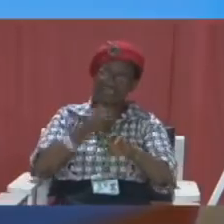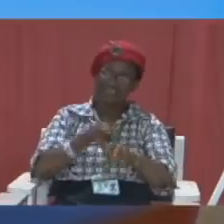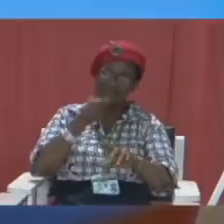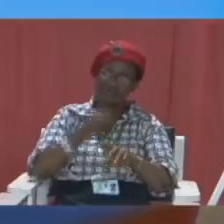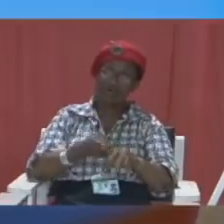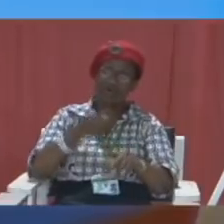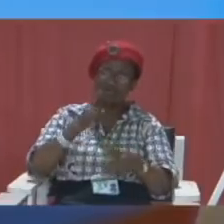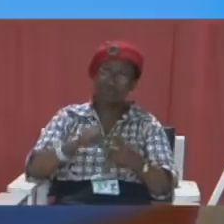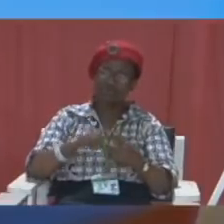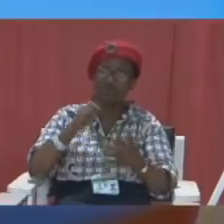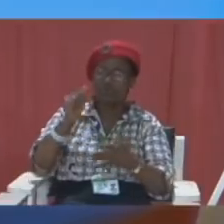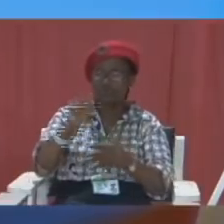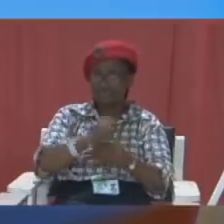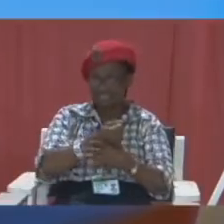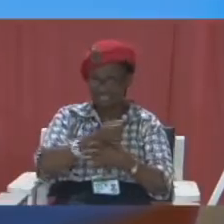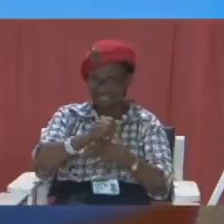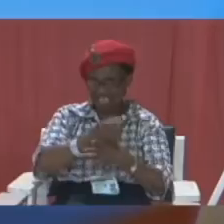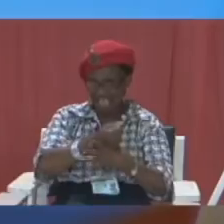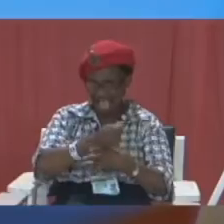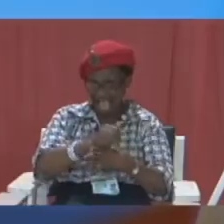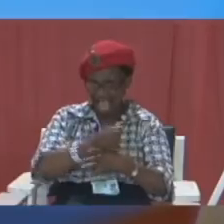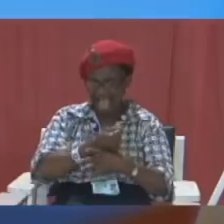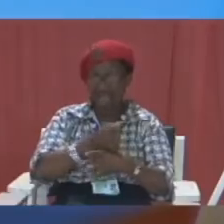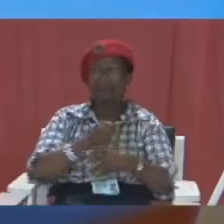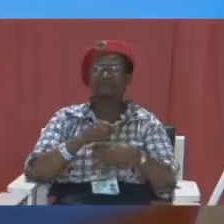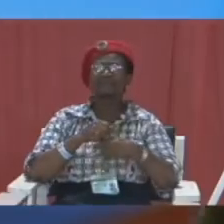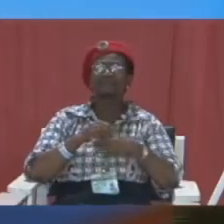mi lati so fun awon eniyan.